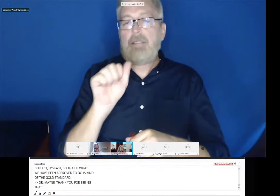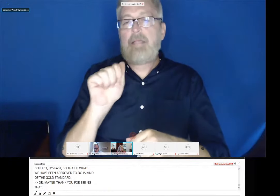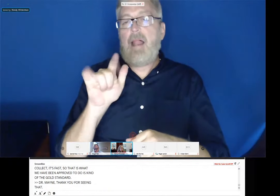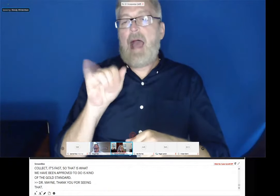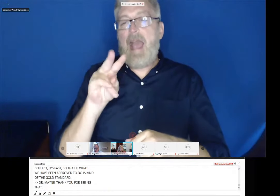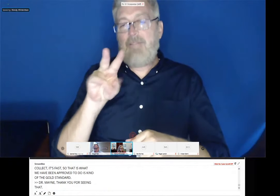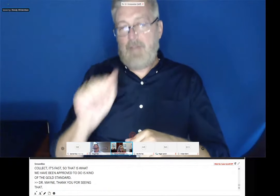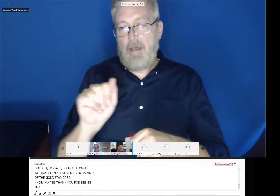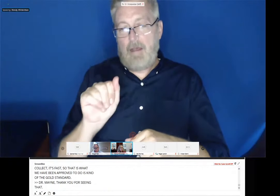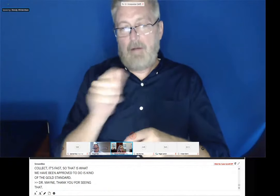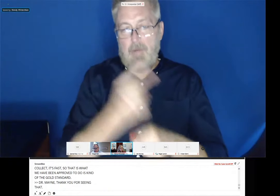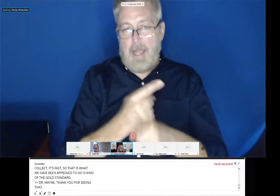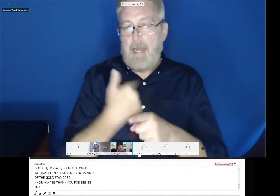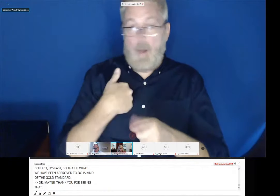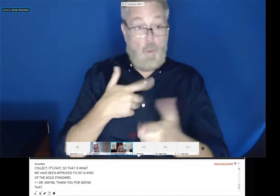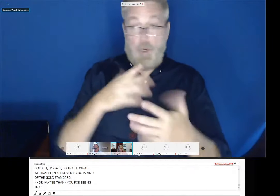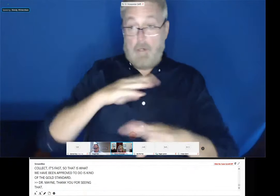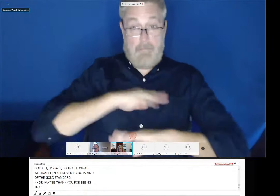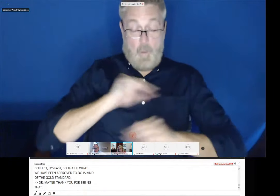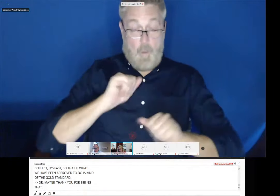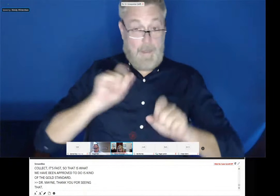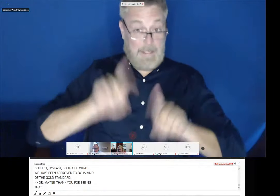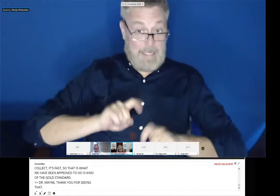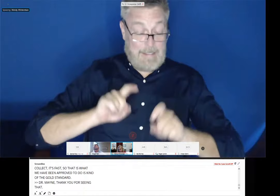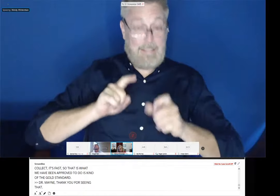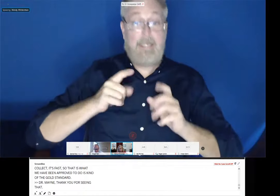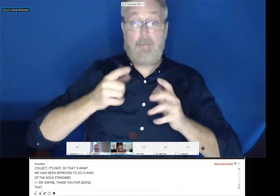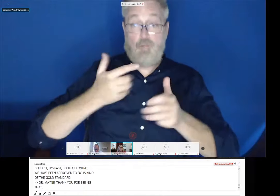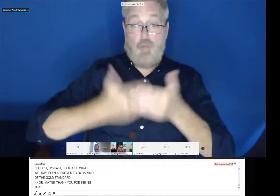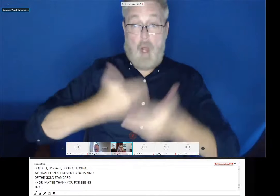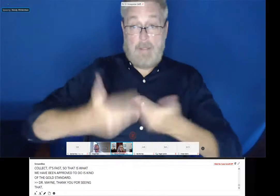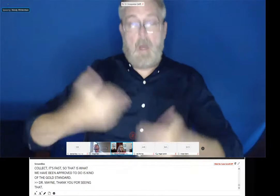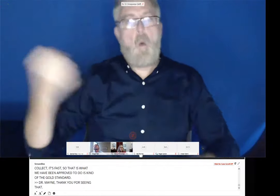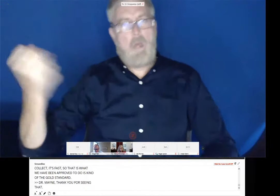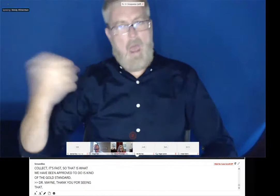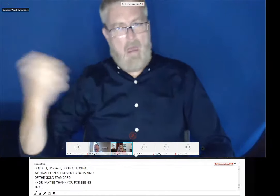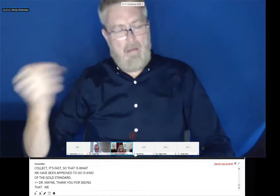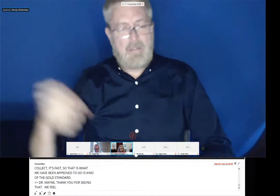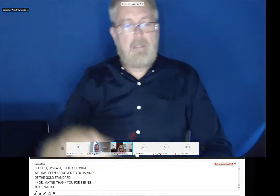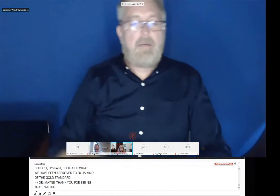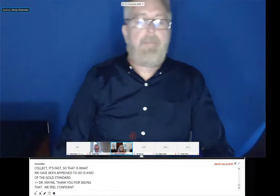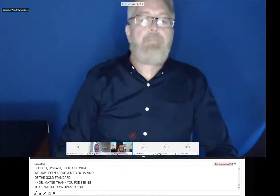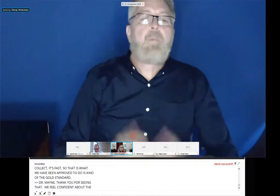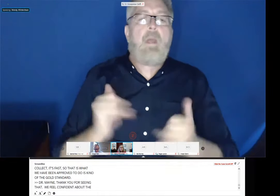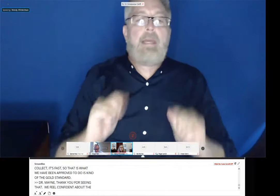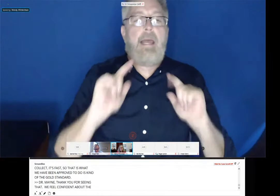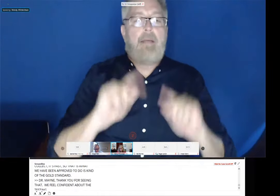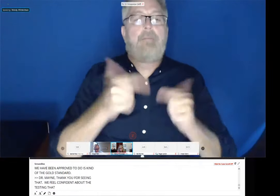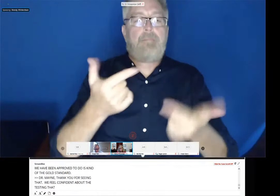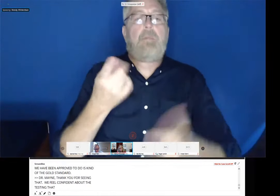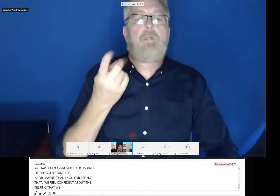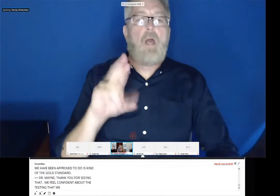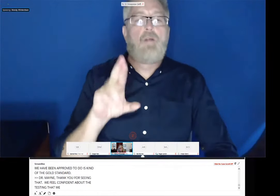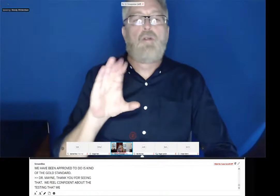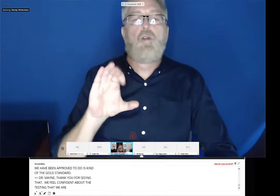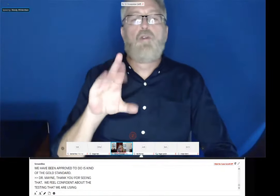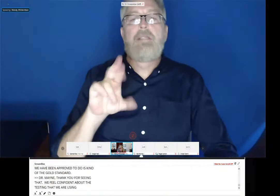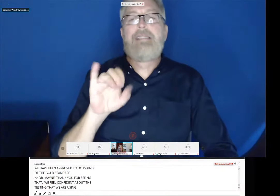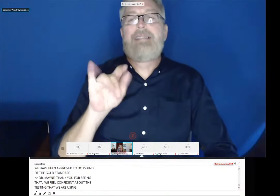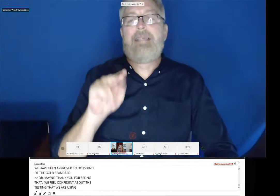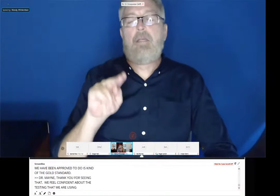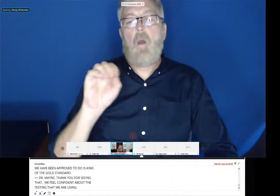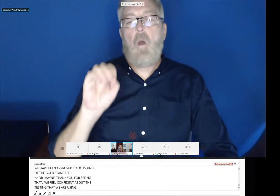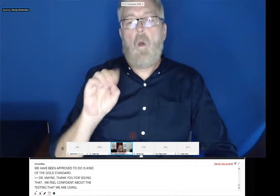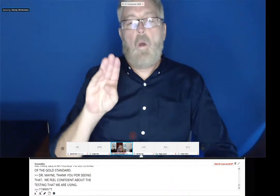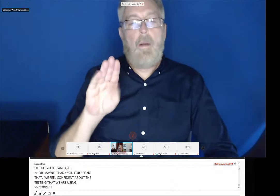testing protocols we're using. Correct. Right. Thank you, Dr. Main. Now I'd like to turn it over to Dr. Kristen Obink,